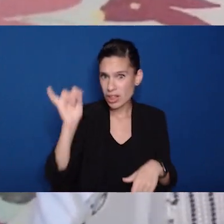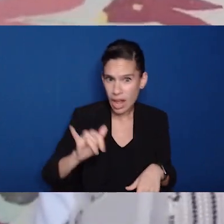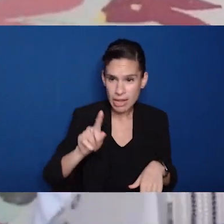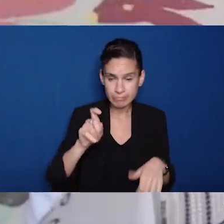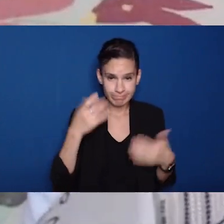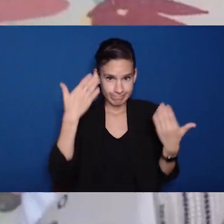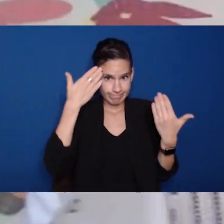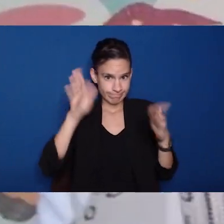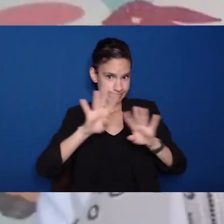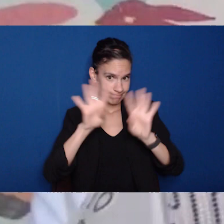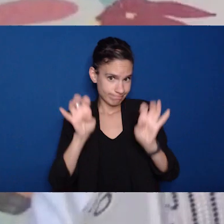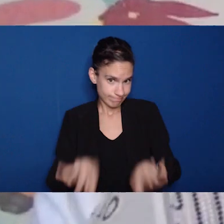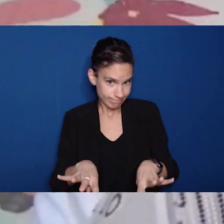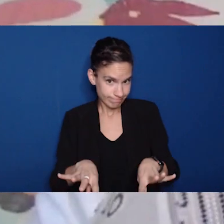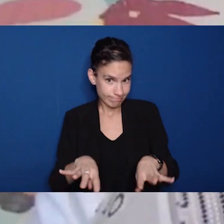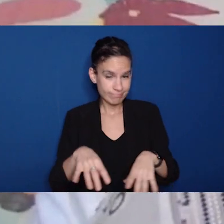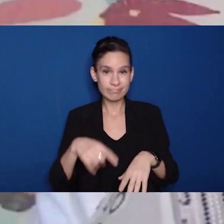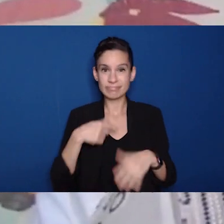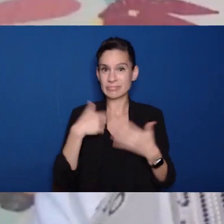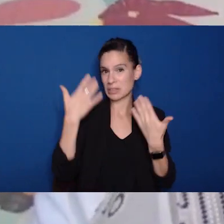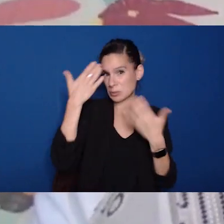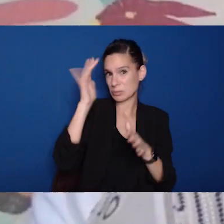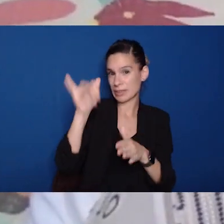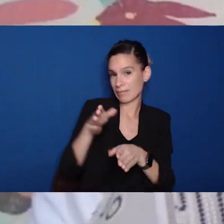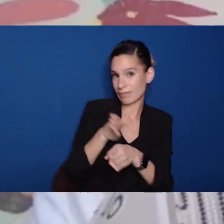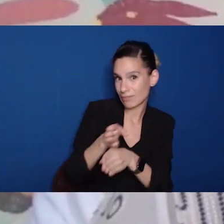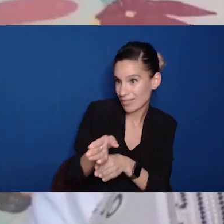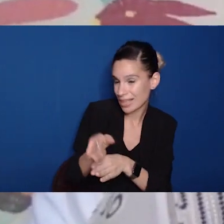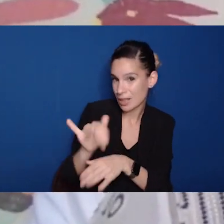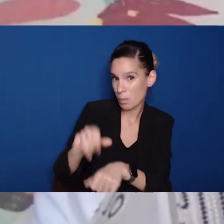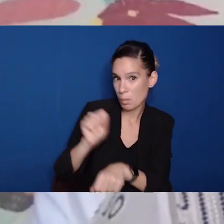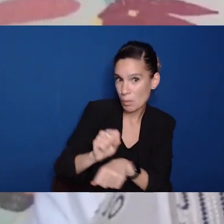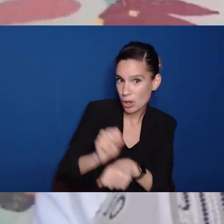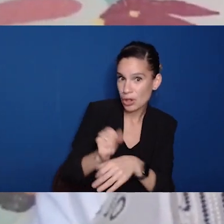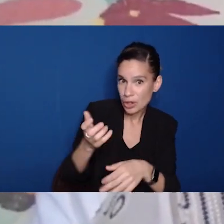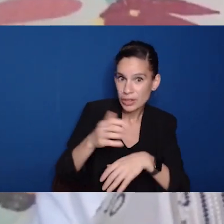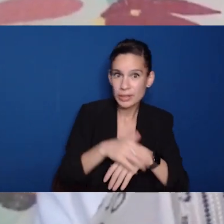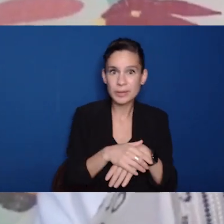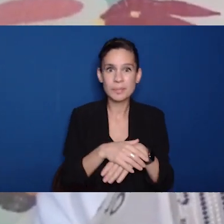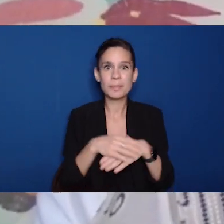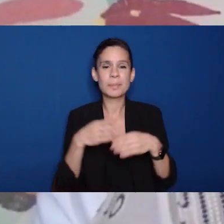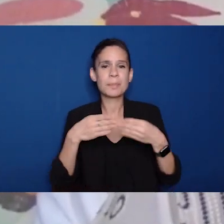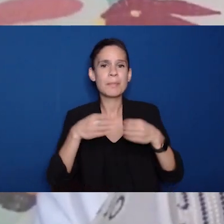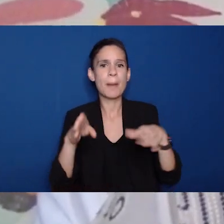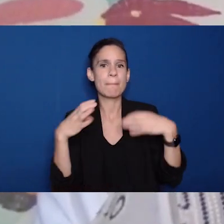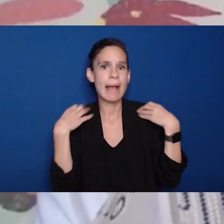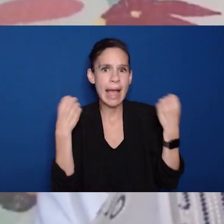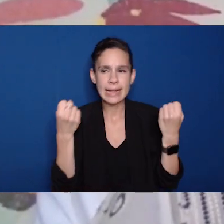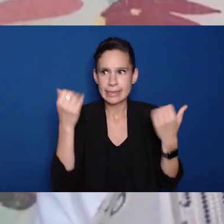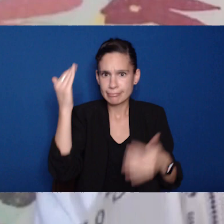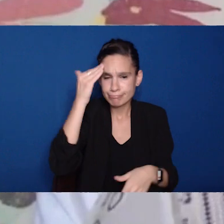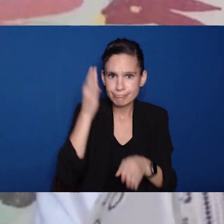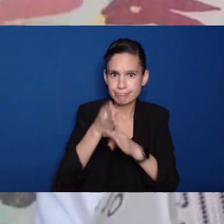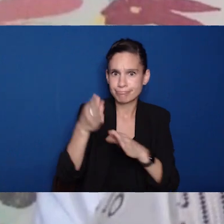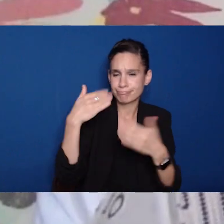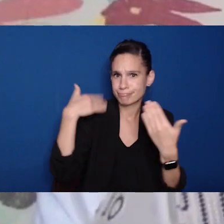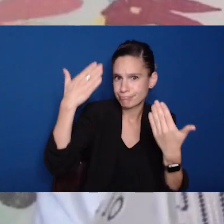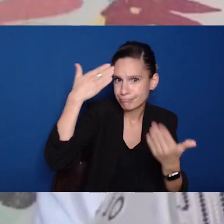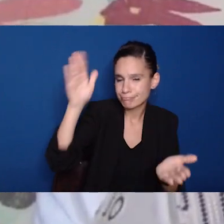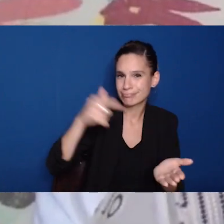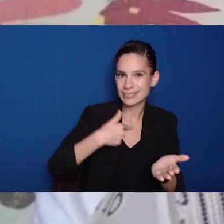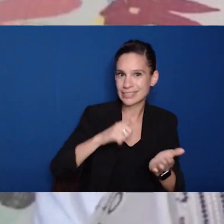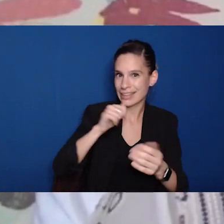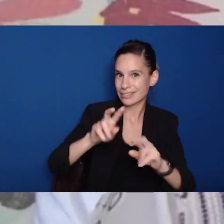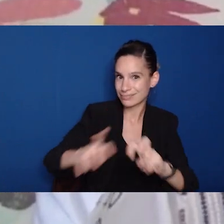does that last? I don't, that's above my pay grade to know because it has a lot to do with public health knowledge that I don't